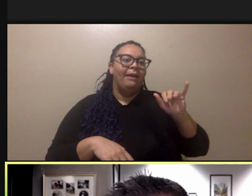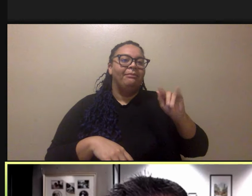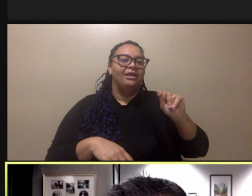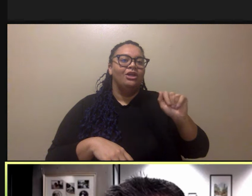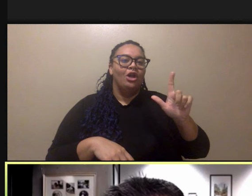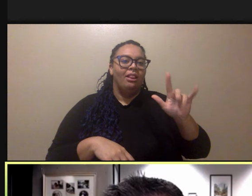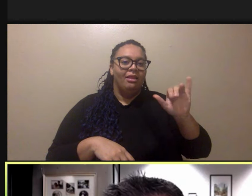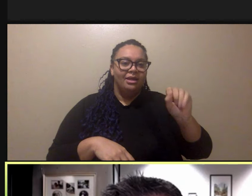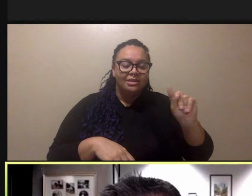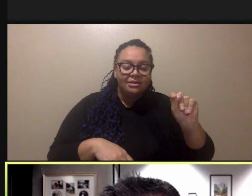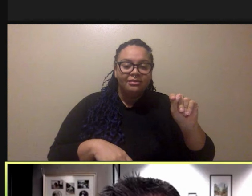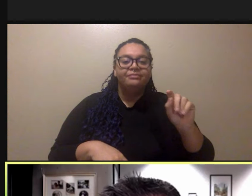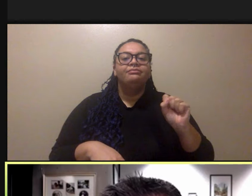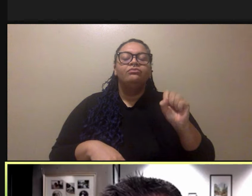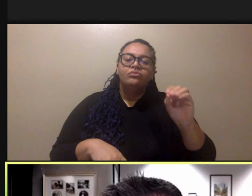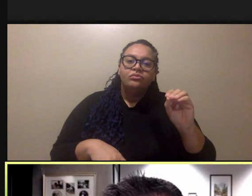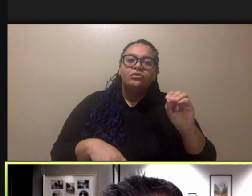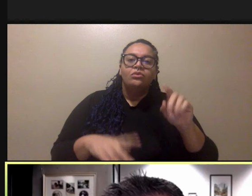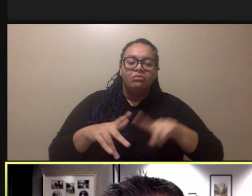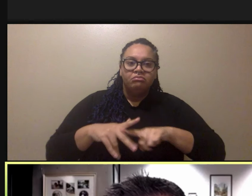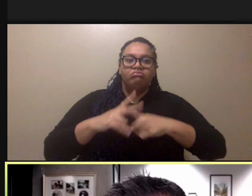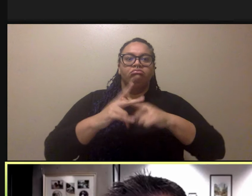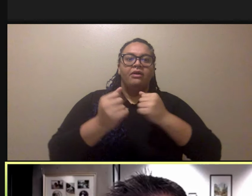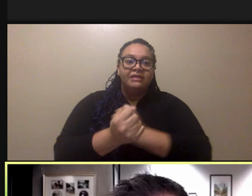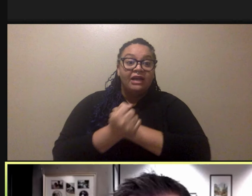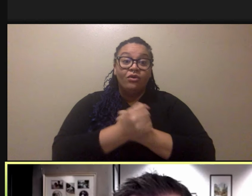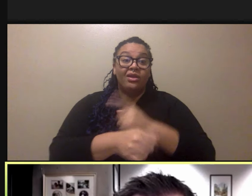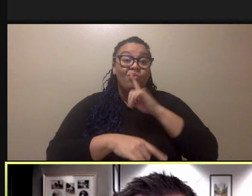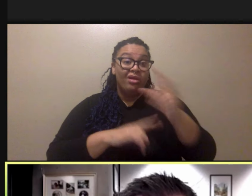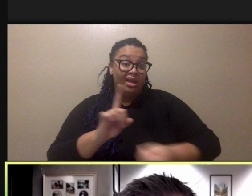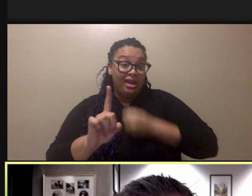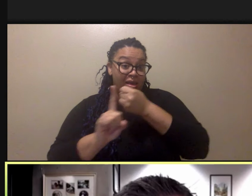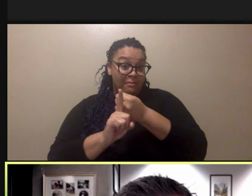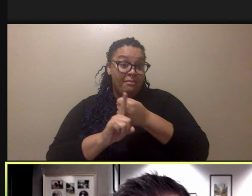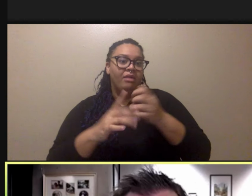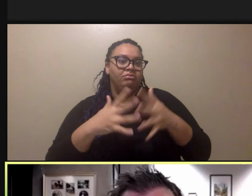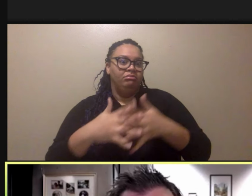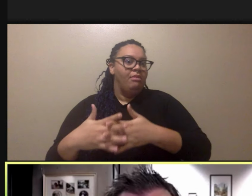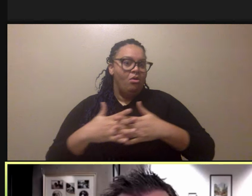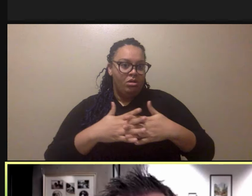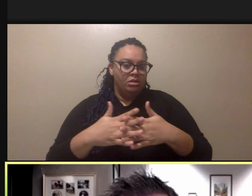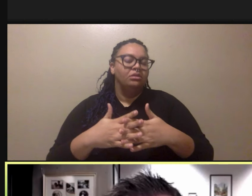kind of slavery that impacted the Americas